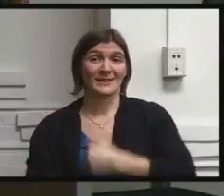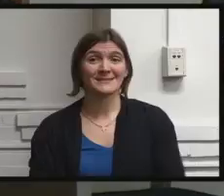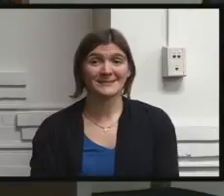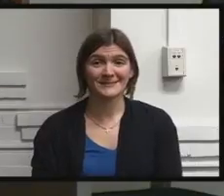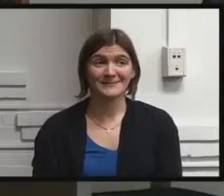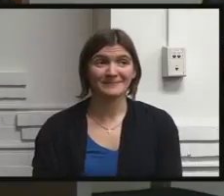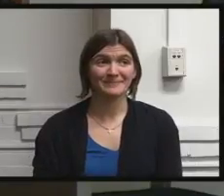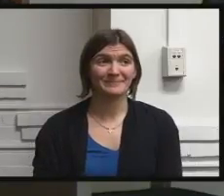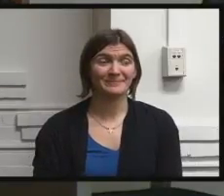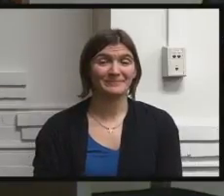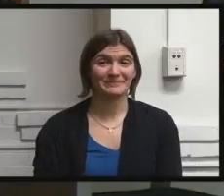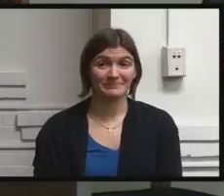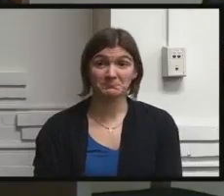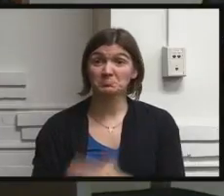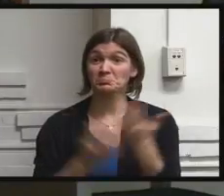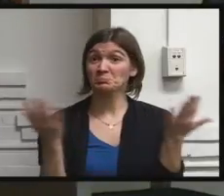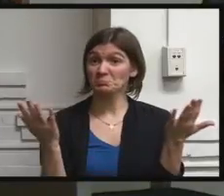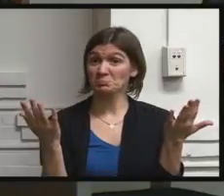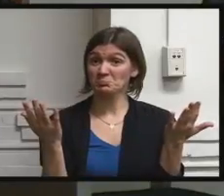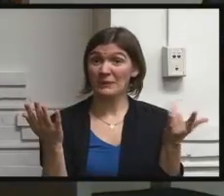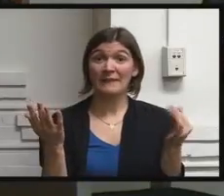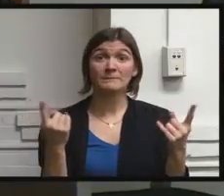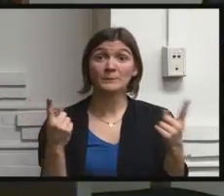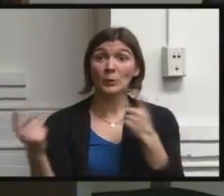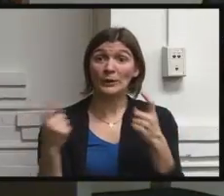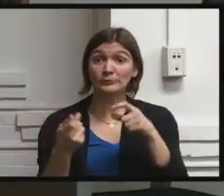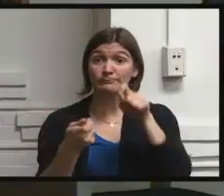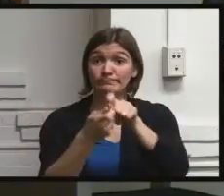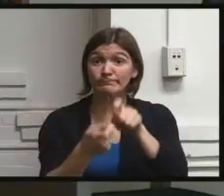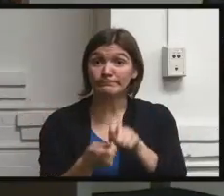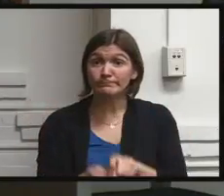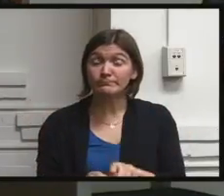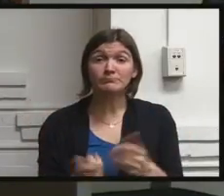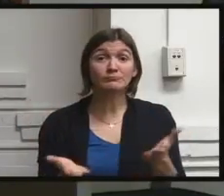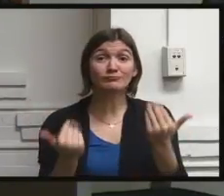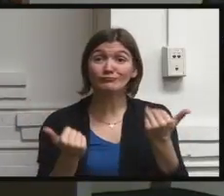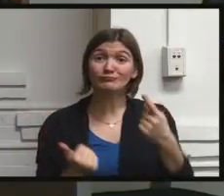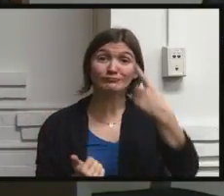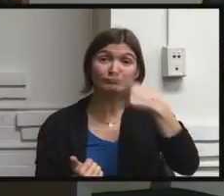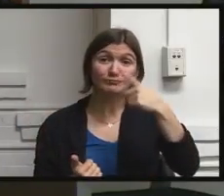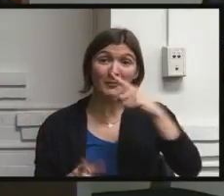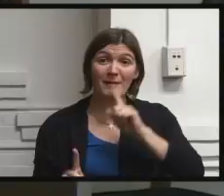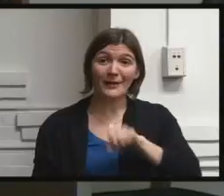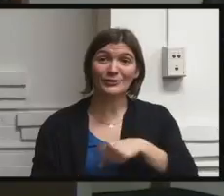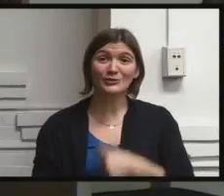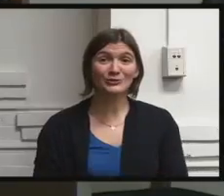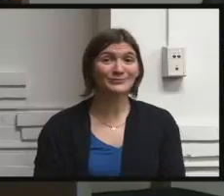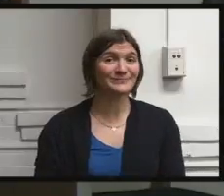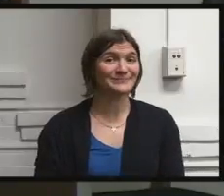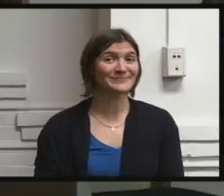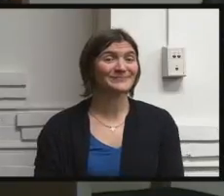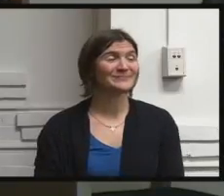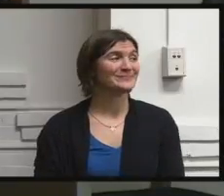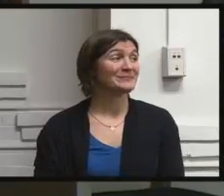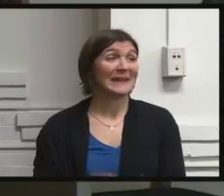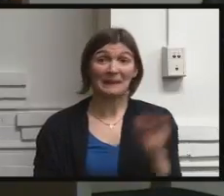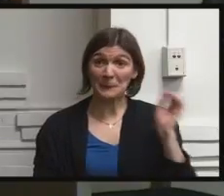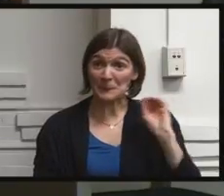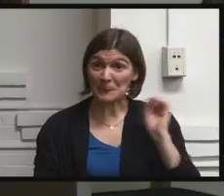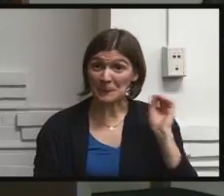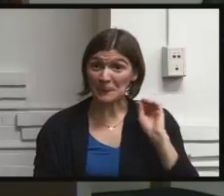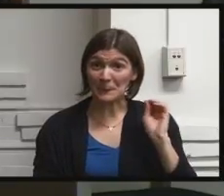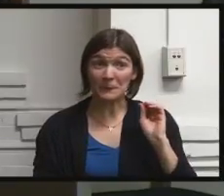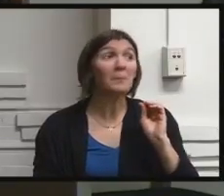process. So if you have any specific questions, I'd be glad to try to answer those for you. Otherwise,